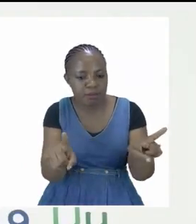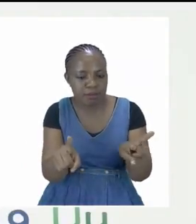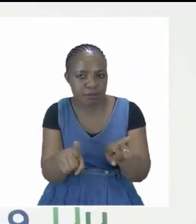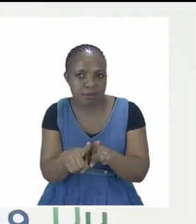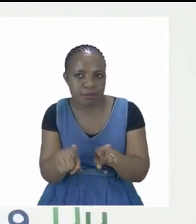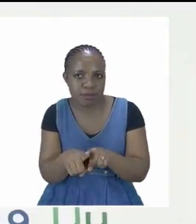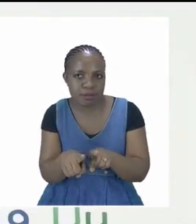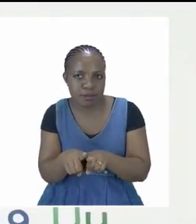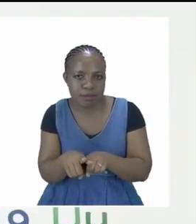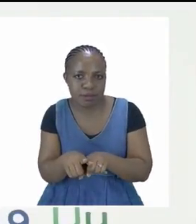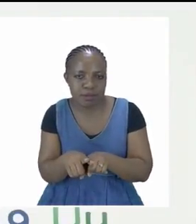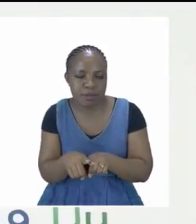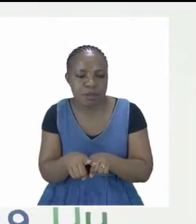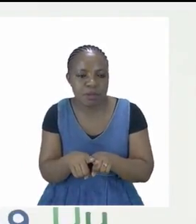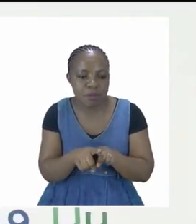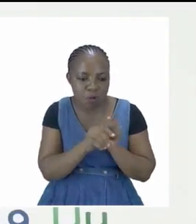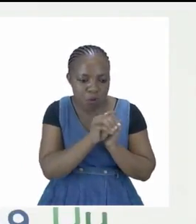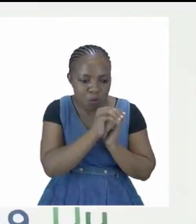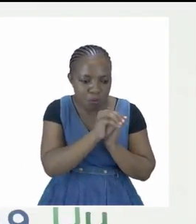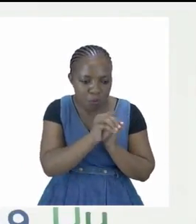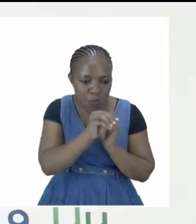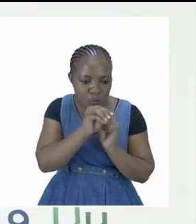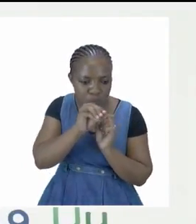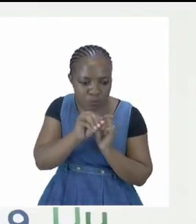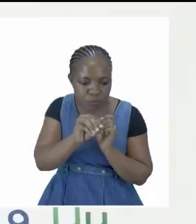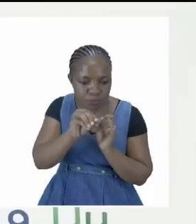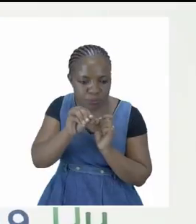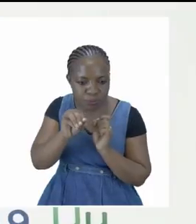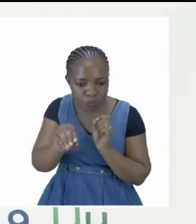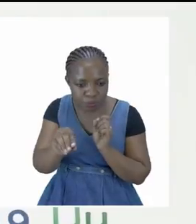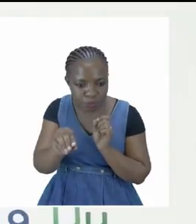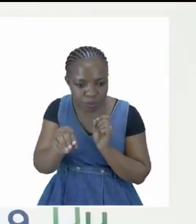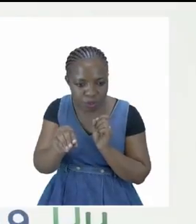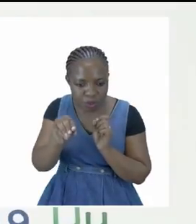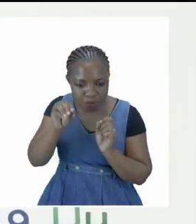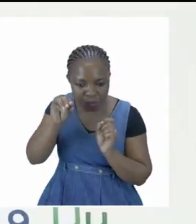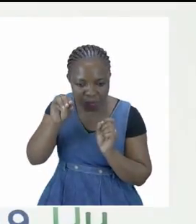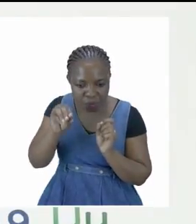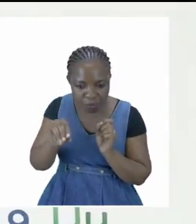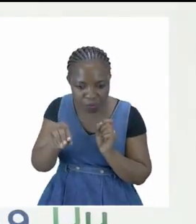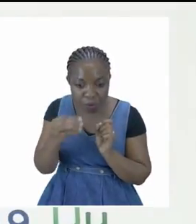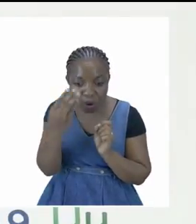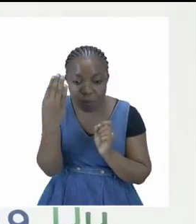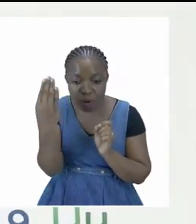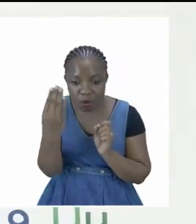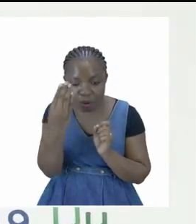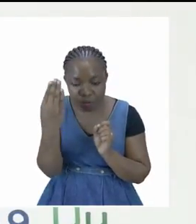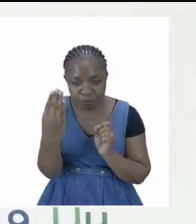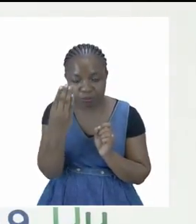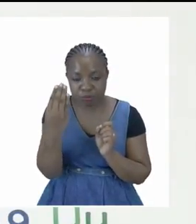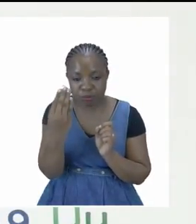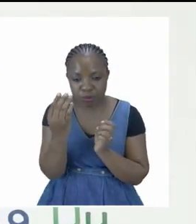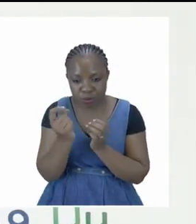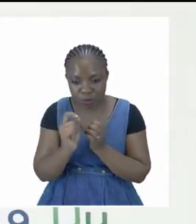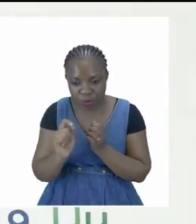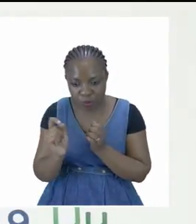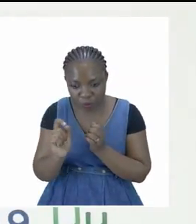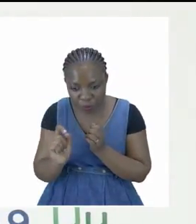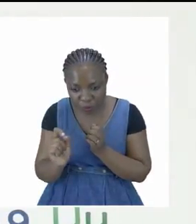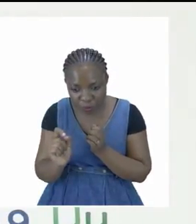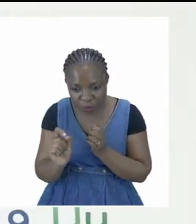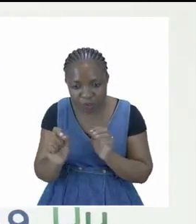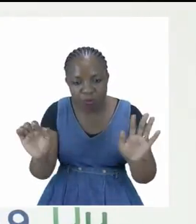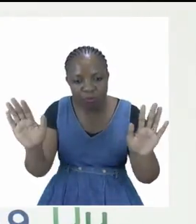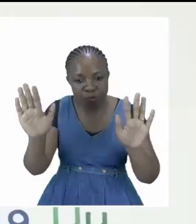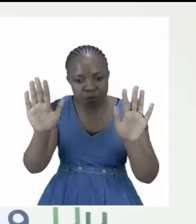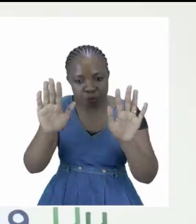you are going to write the number you land on. Not just write as well. It is saying that